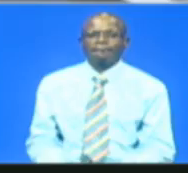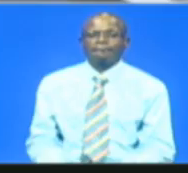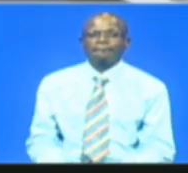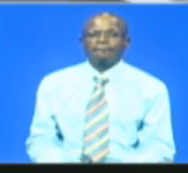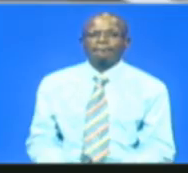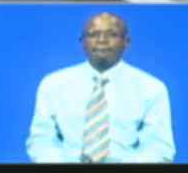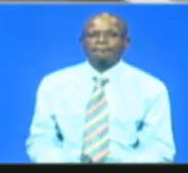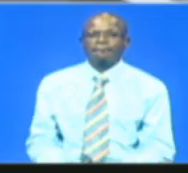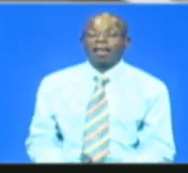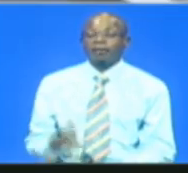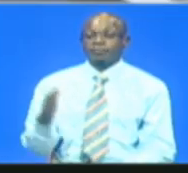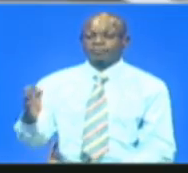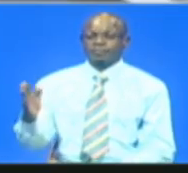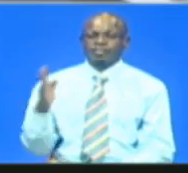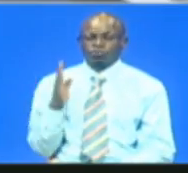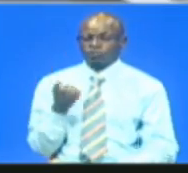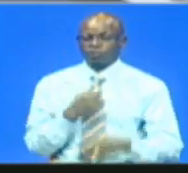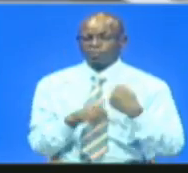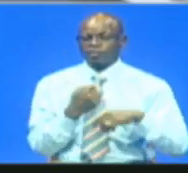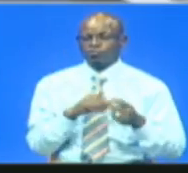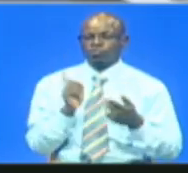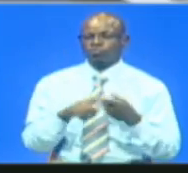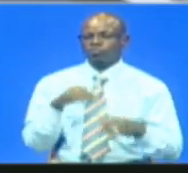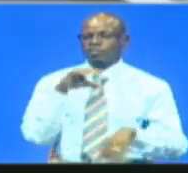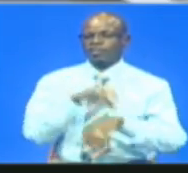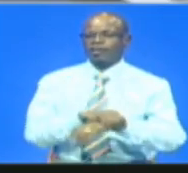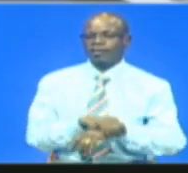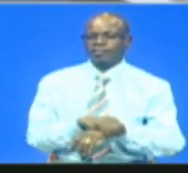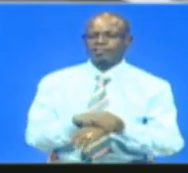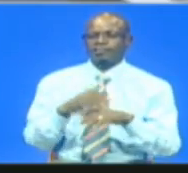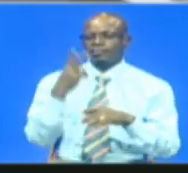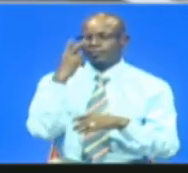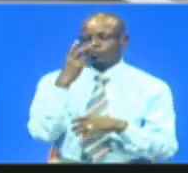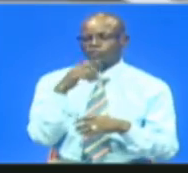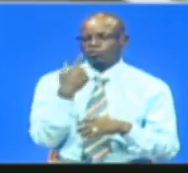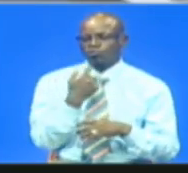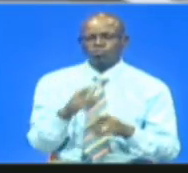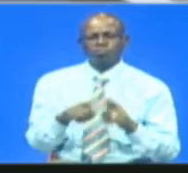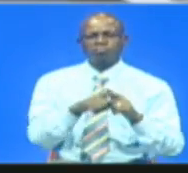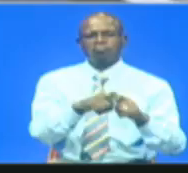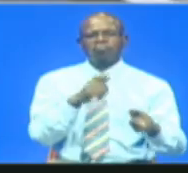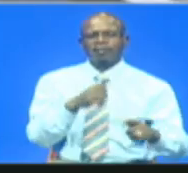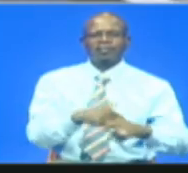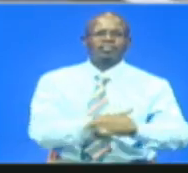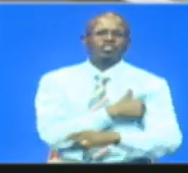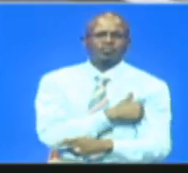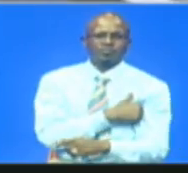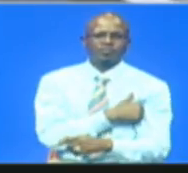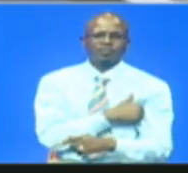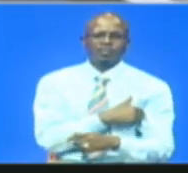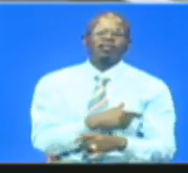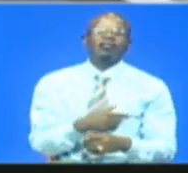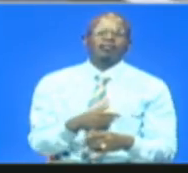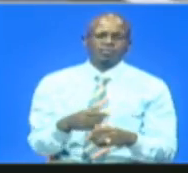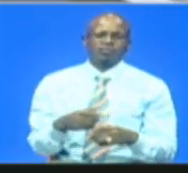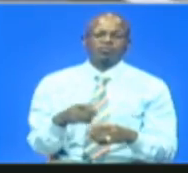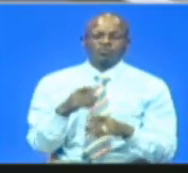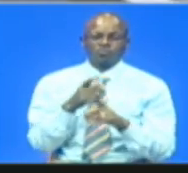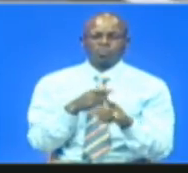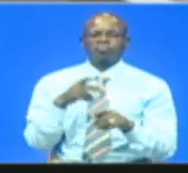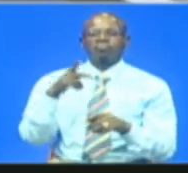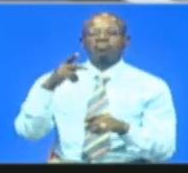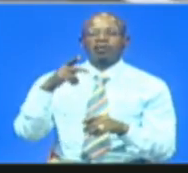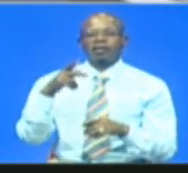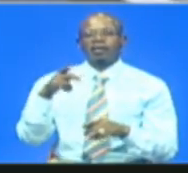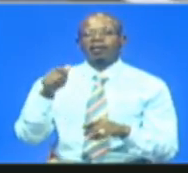A security operation to flush out suspects believed to have murdered Chief Japheth Makau Mukengu of Kamaindi location in